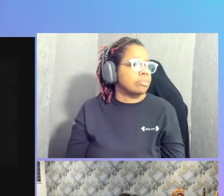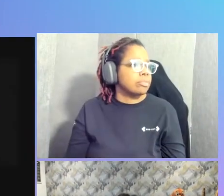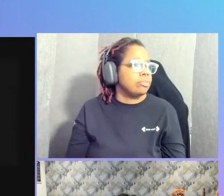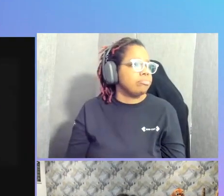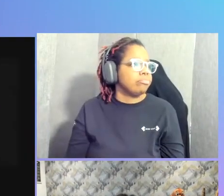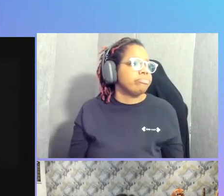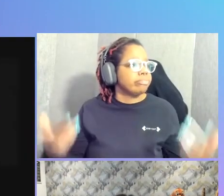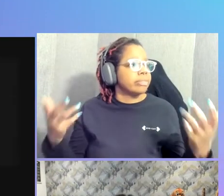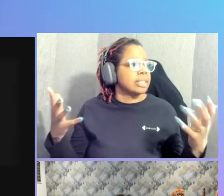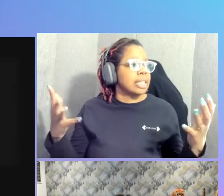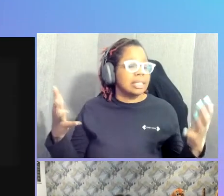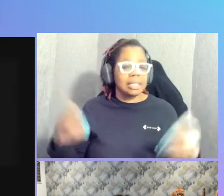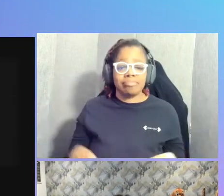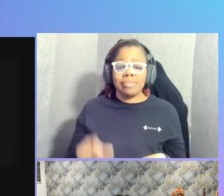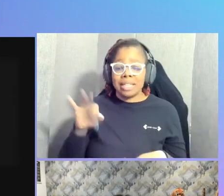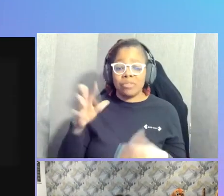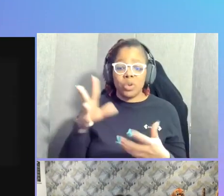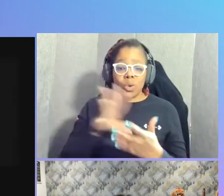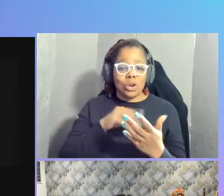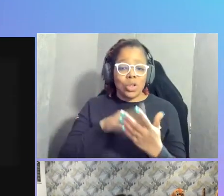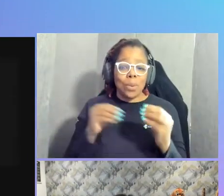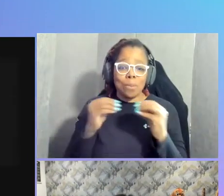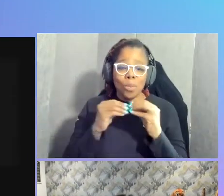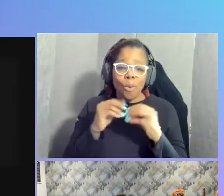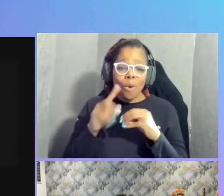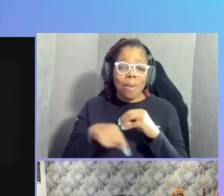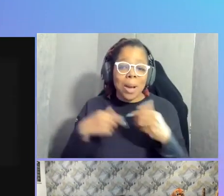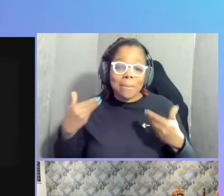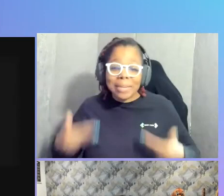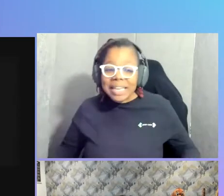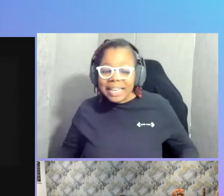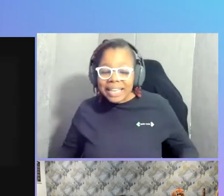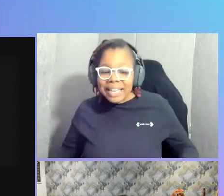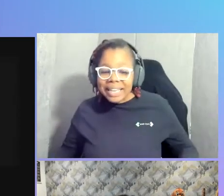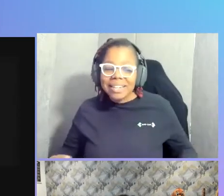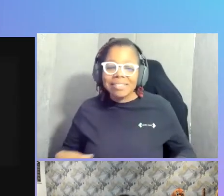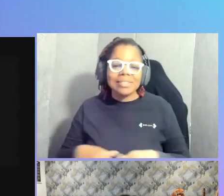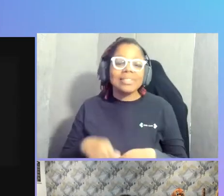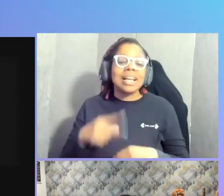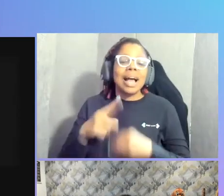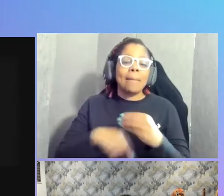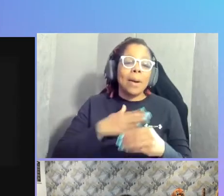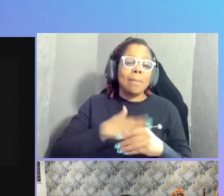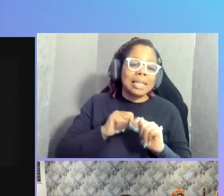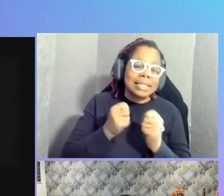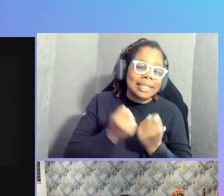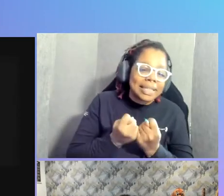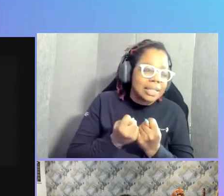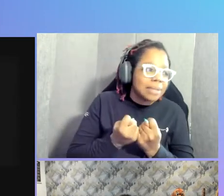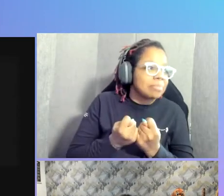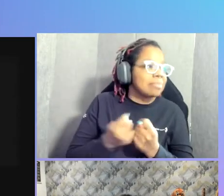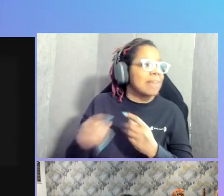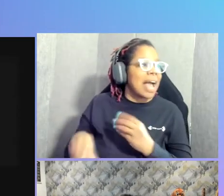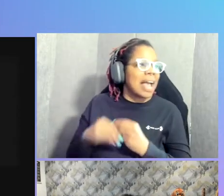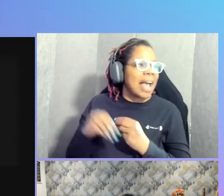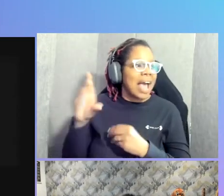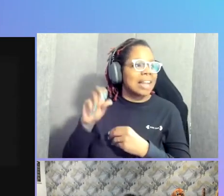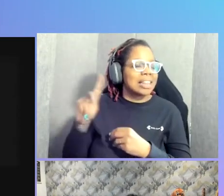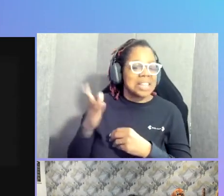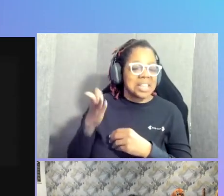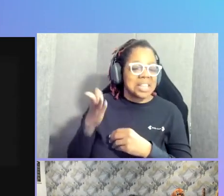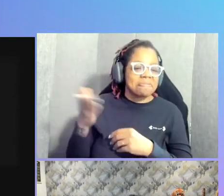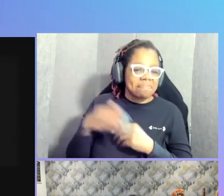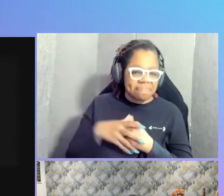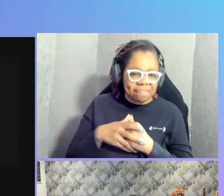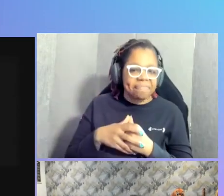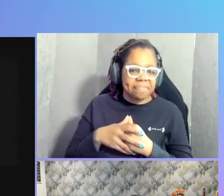That's it. If you wanted to learn more about me, about my team, I added some links for